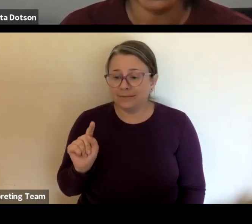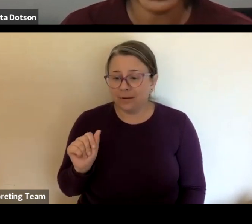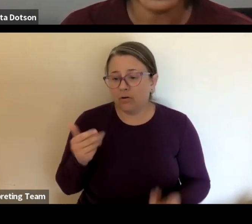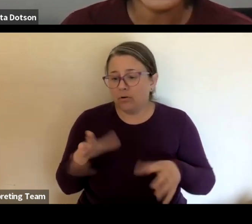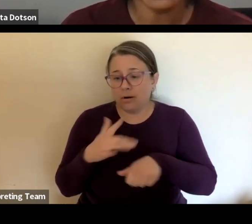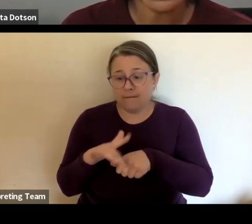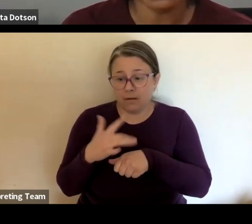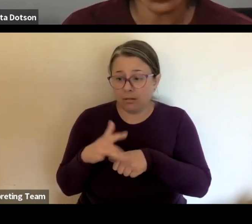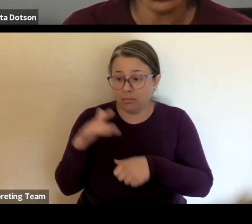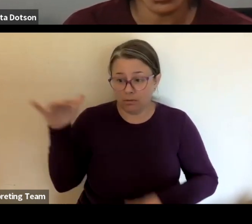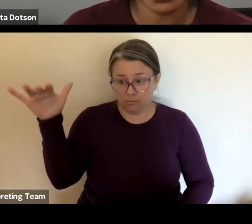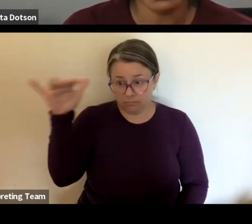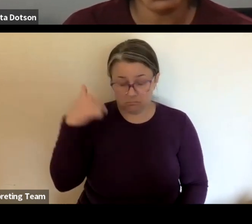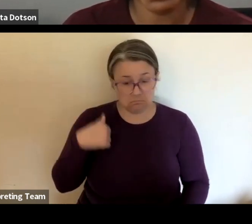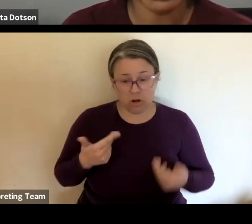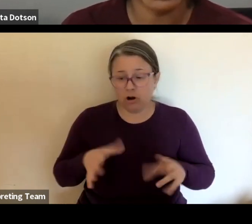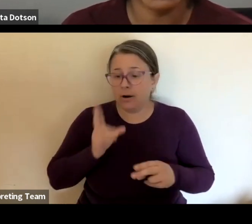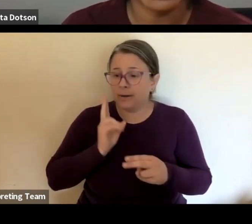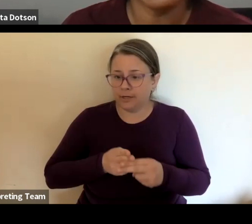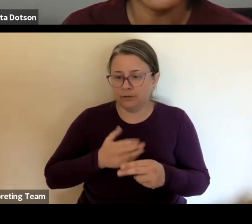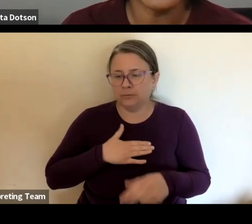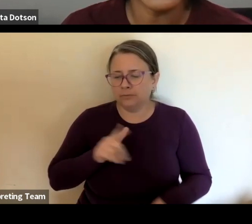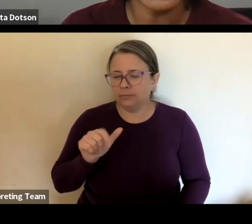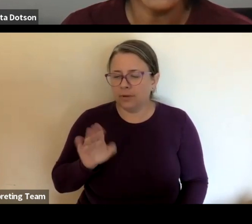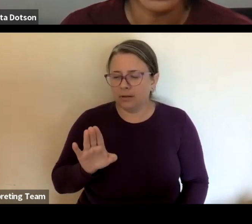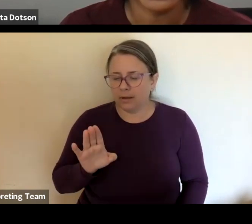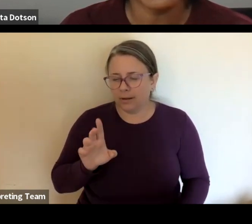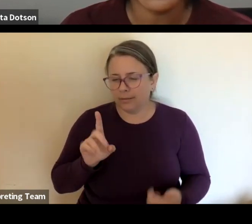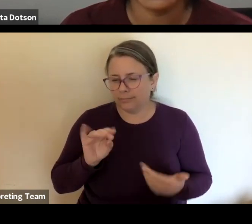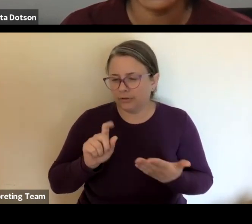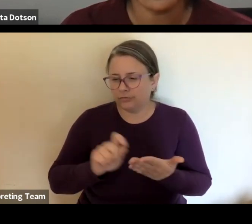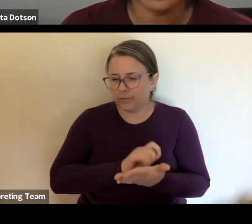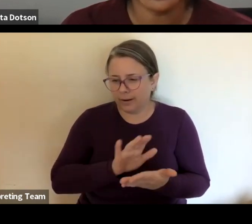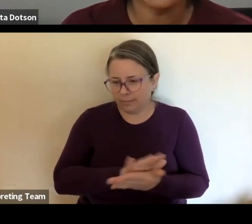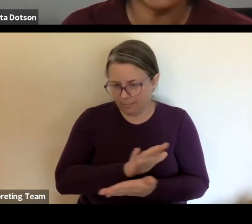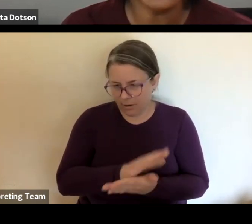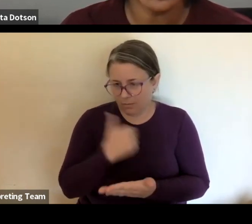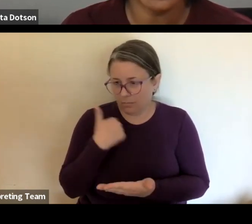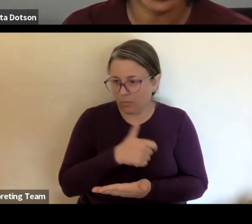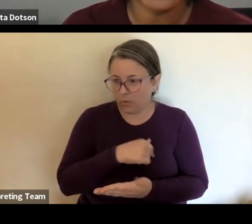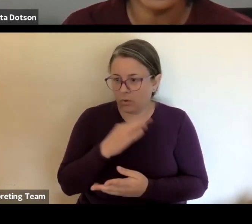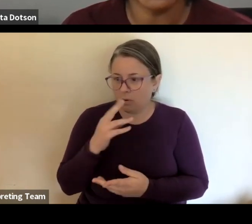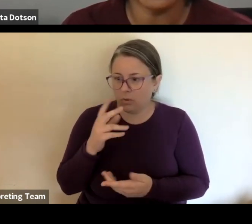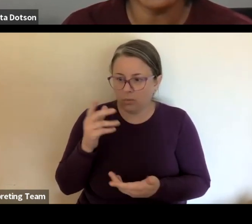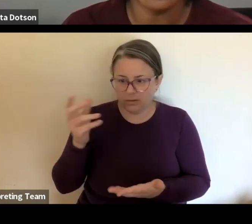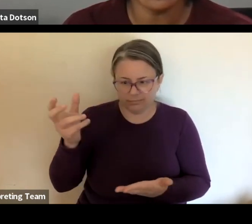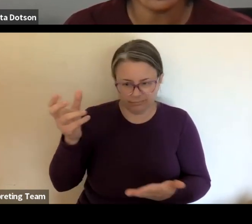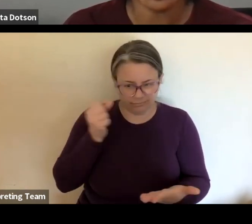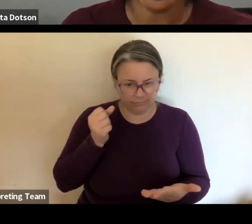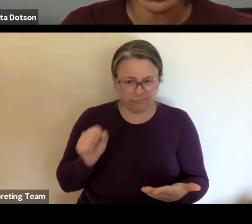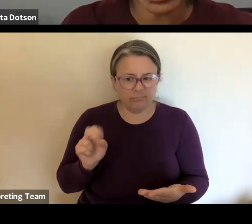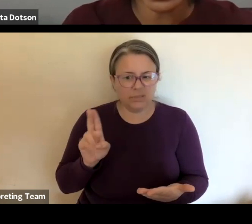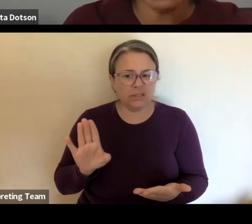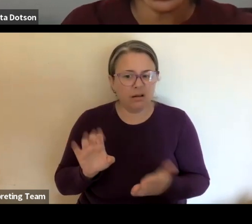that my lab worked on a paper where we got a subsample of a publicly available data set. And we said, you know, this question is